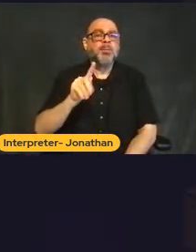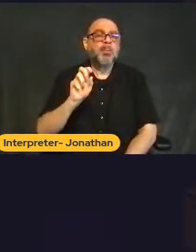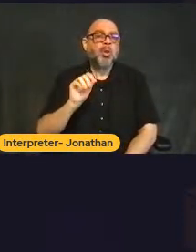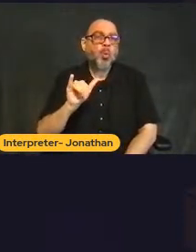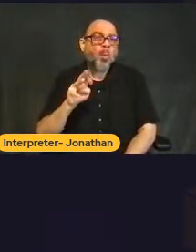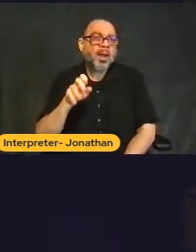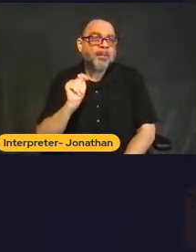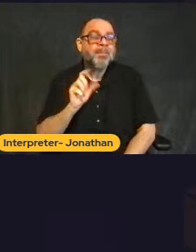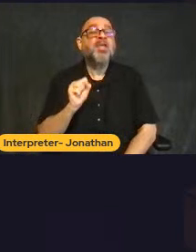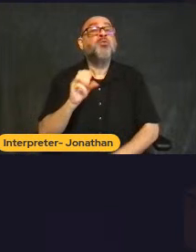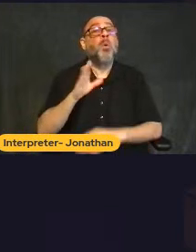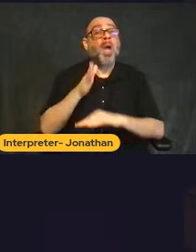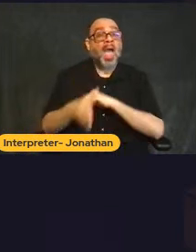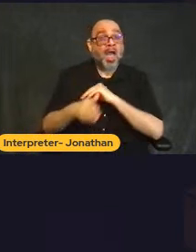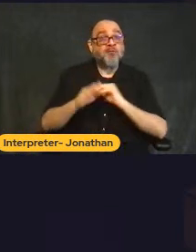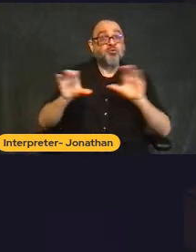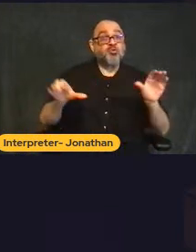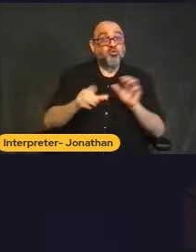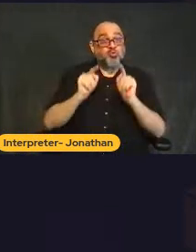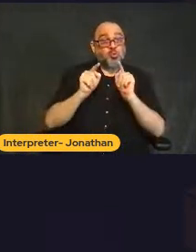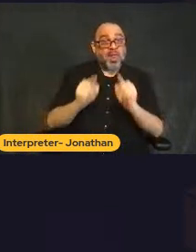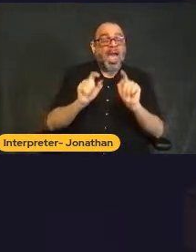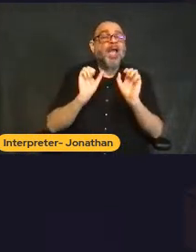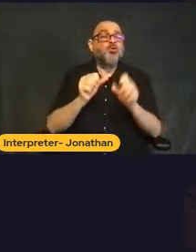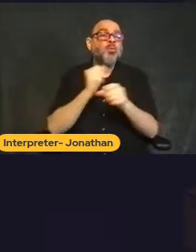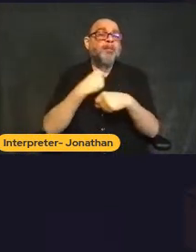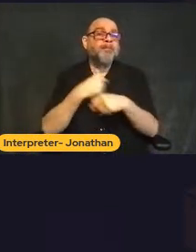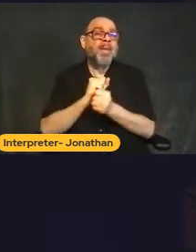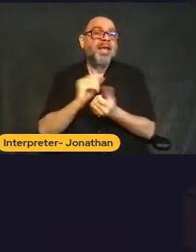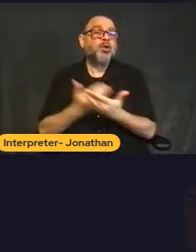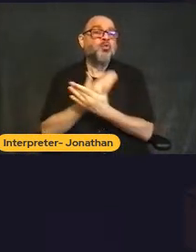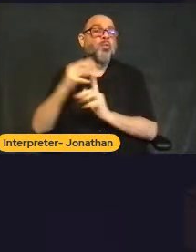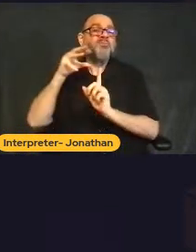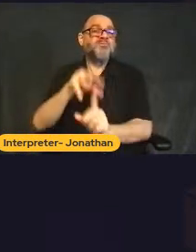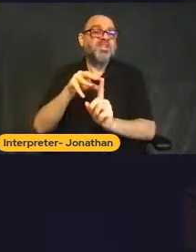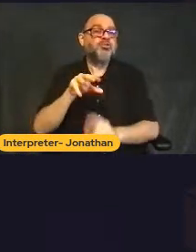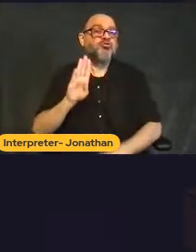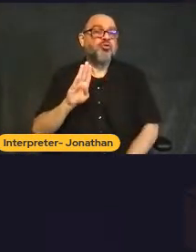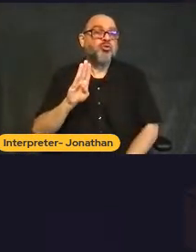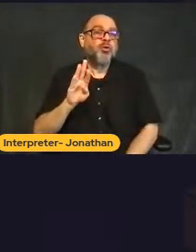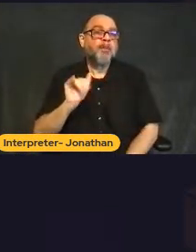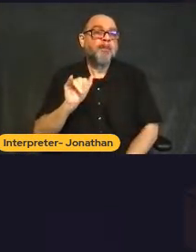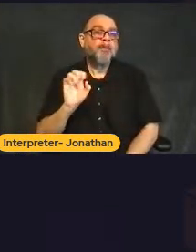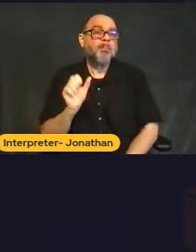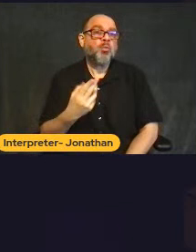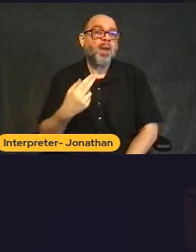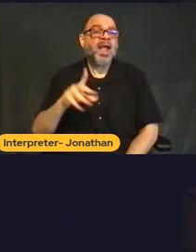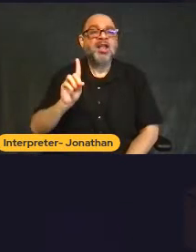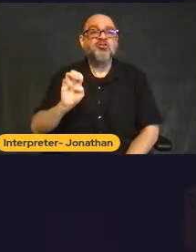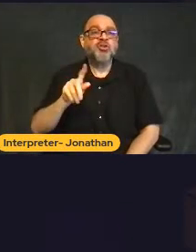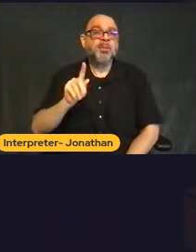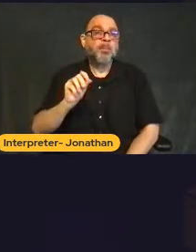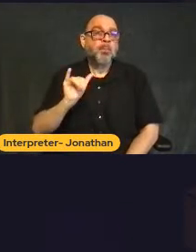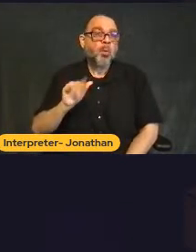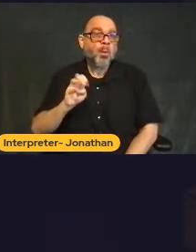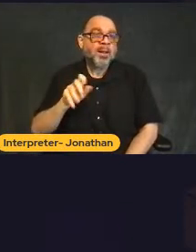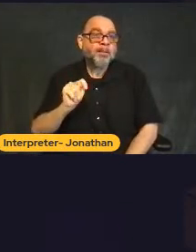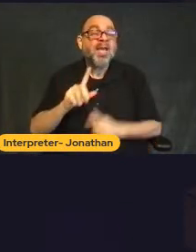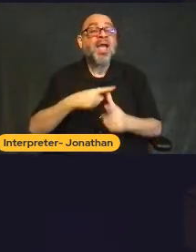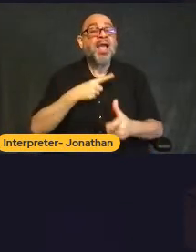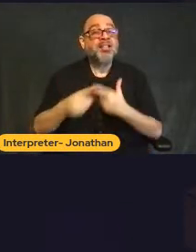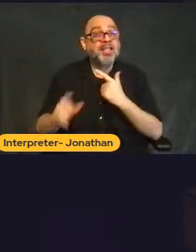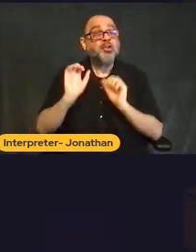can create a new feature branch deployment and have main and develop used to